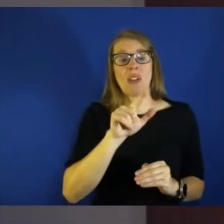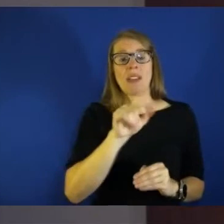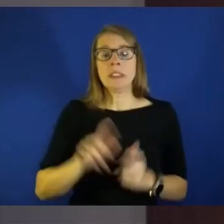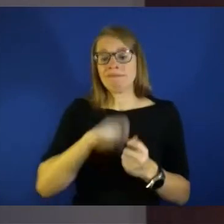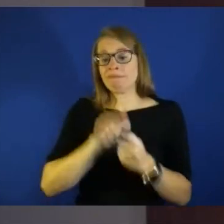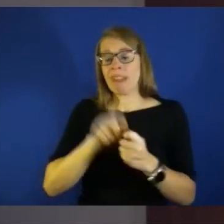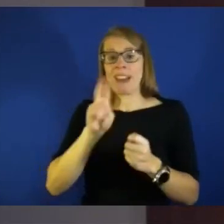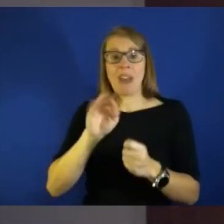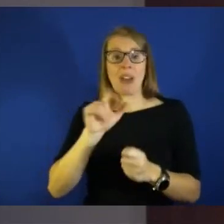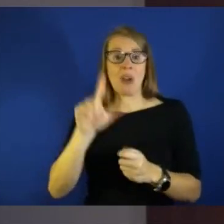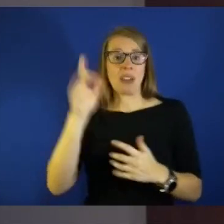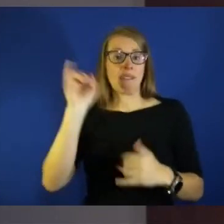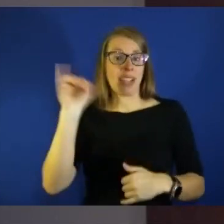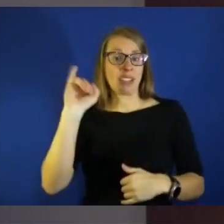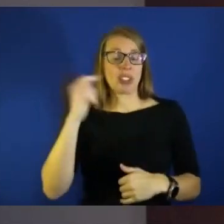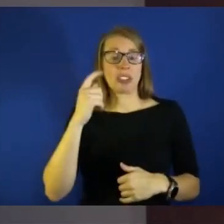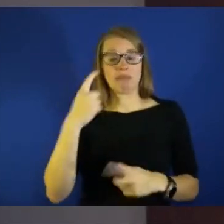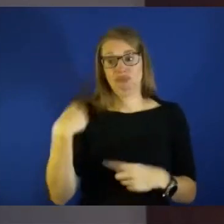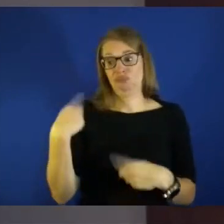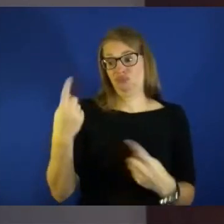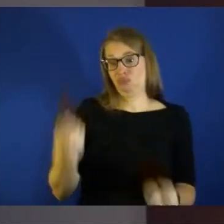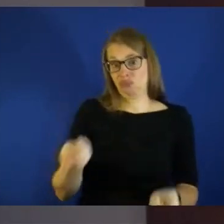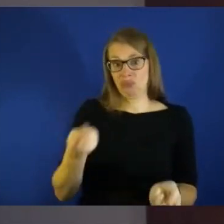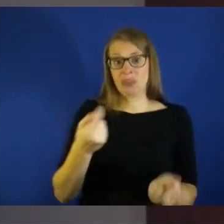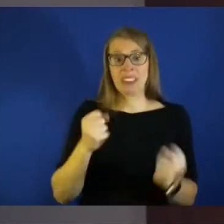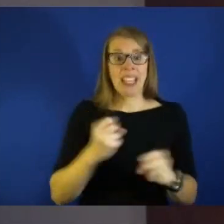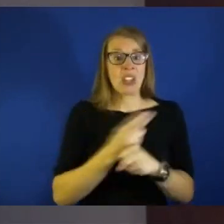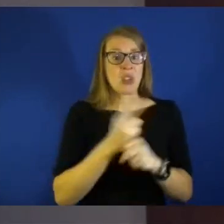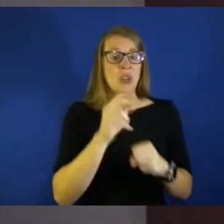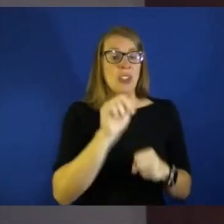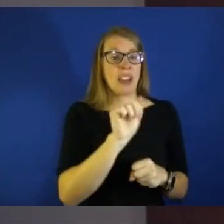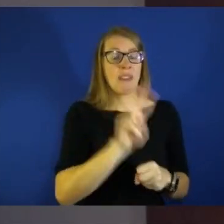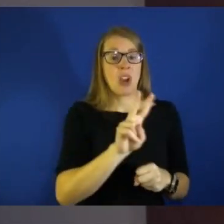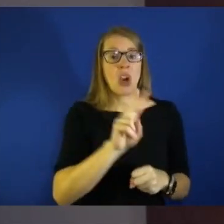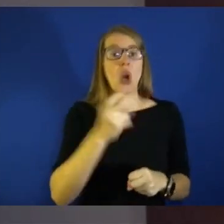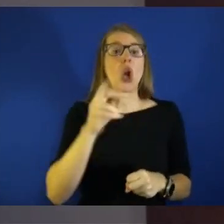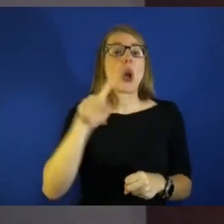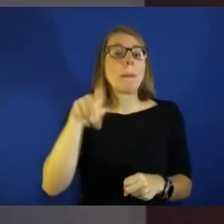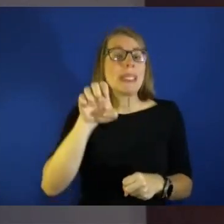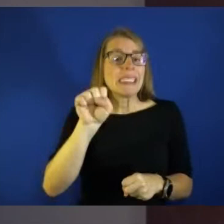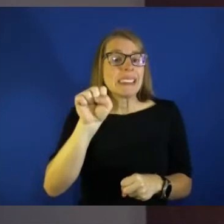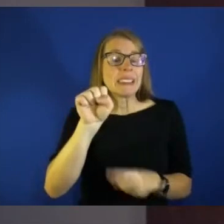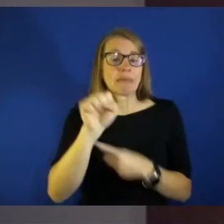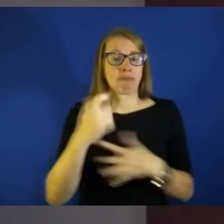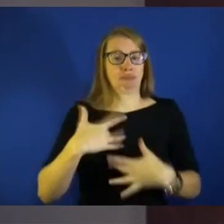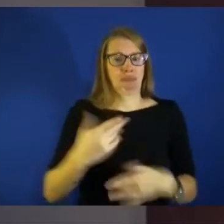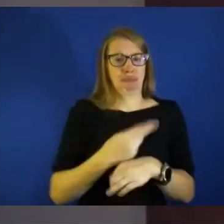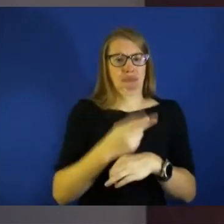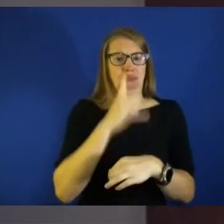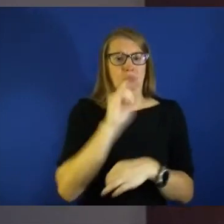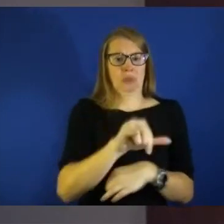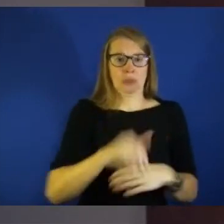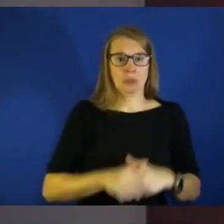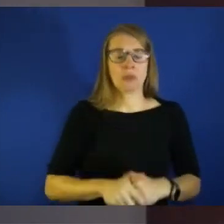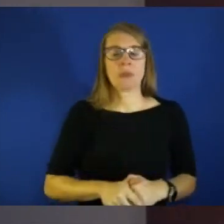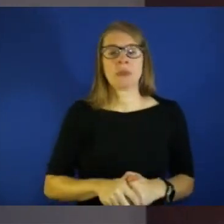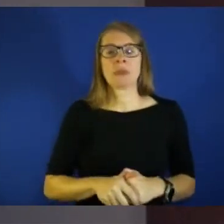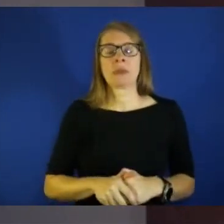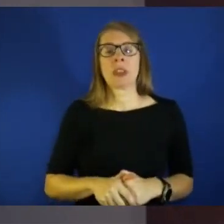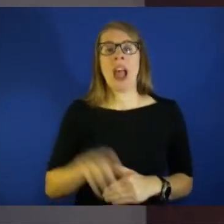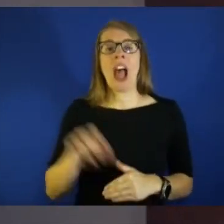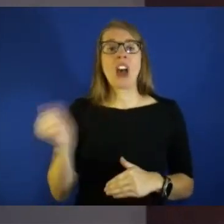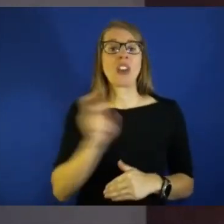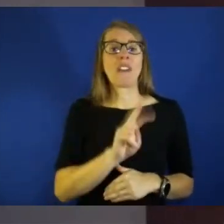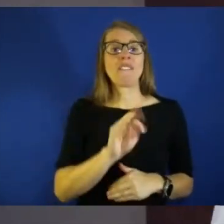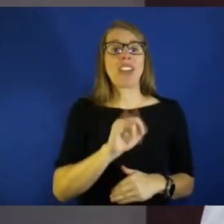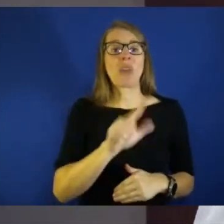use antivirals for. Herpes infections, for instance, very commonly we use antiviral medicines, but there's other viral infections where we've never really